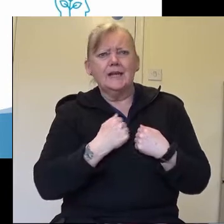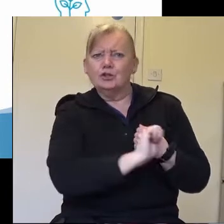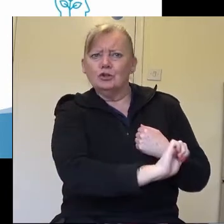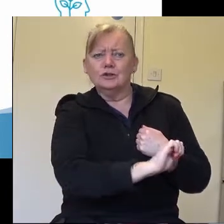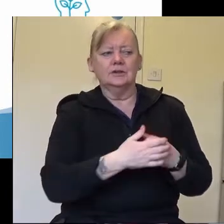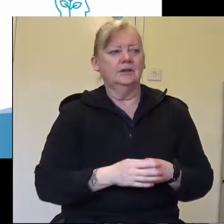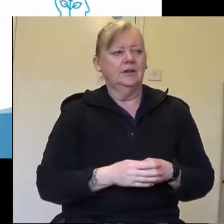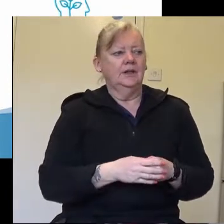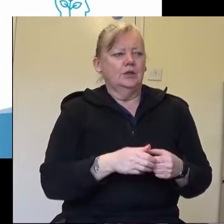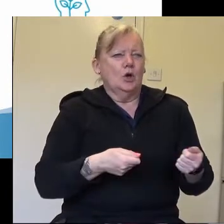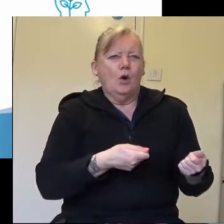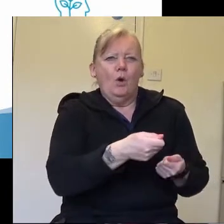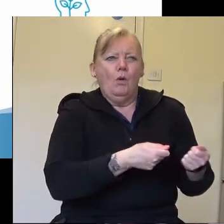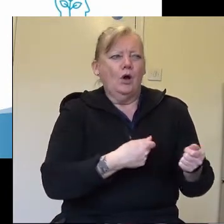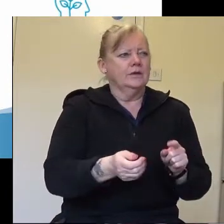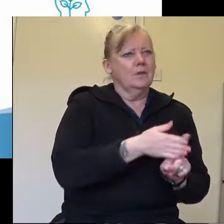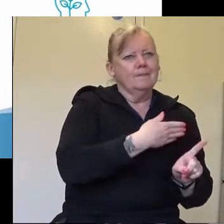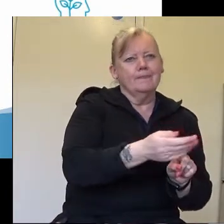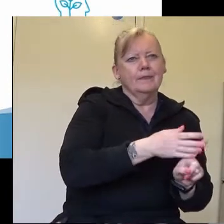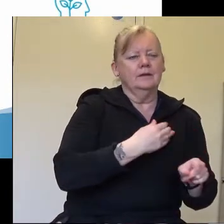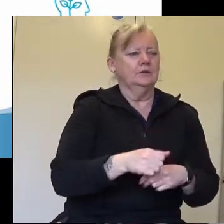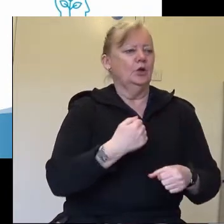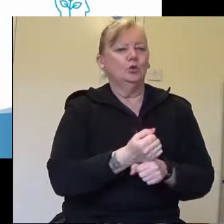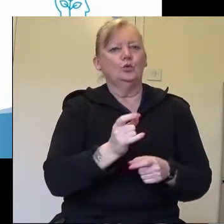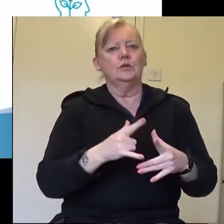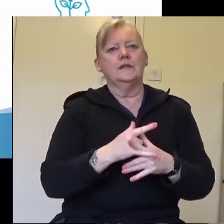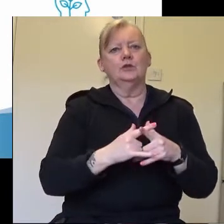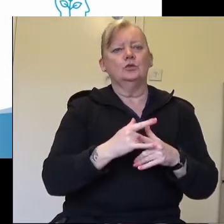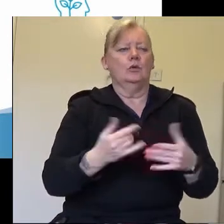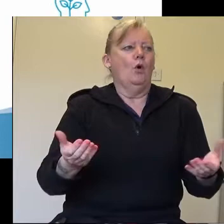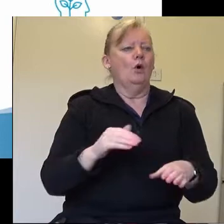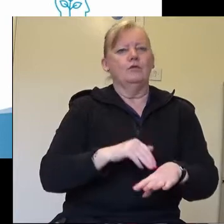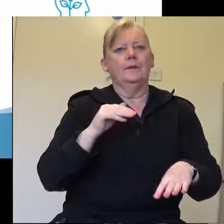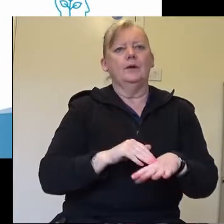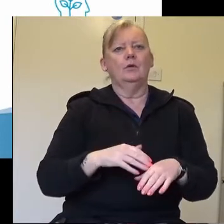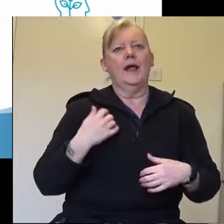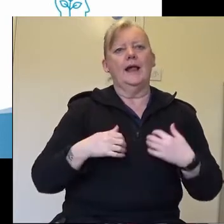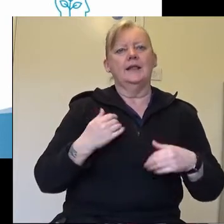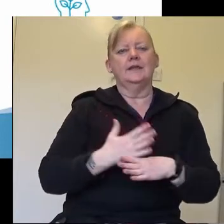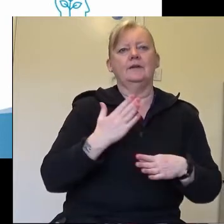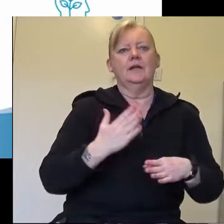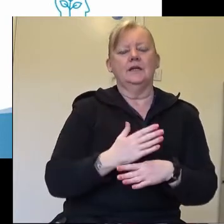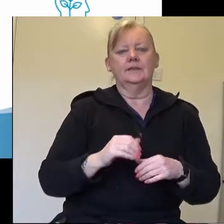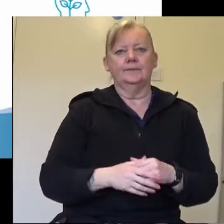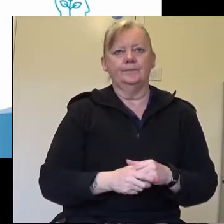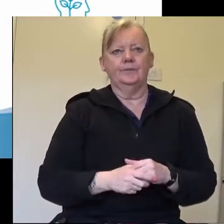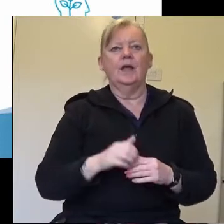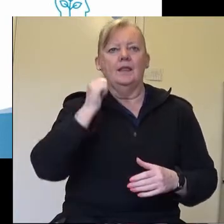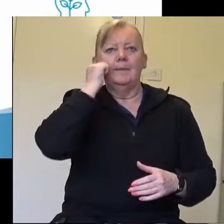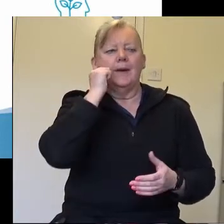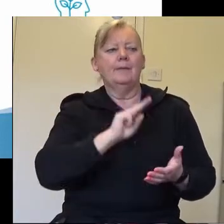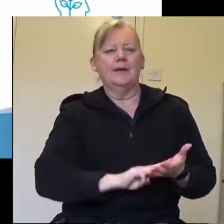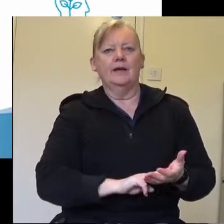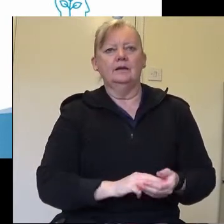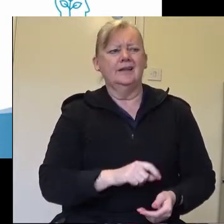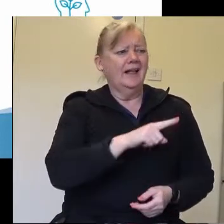children in order to coerce them and blackmail them into criminal or sexual activity or both. Children,